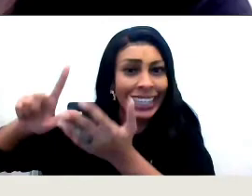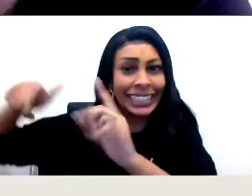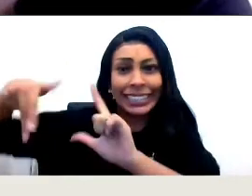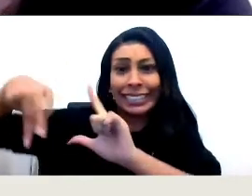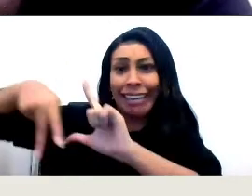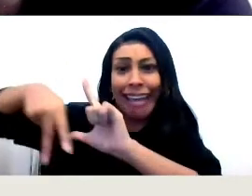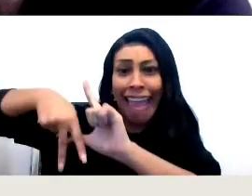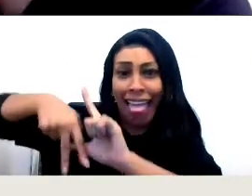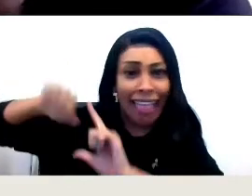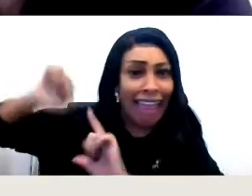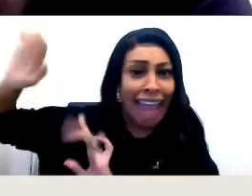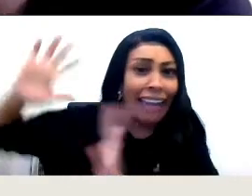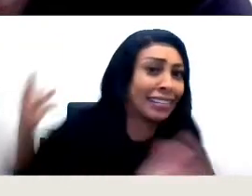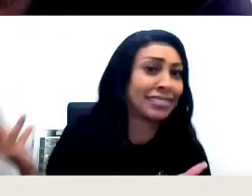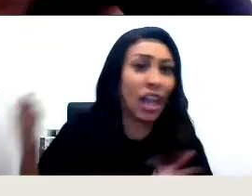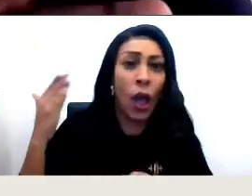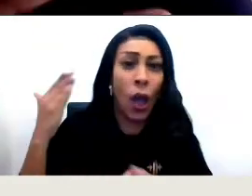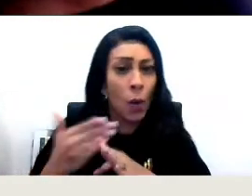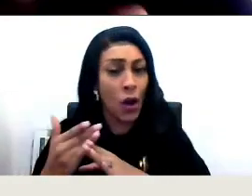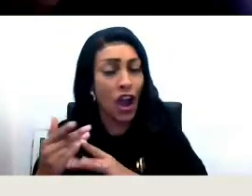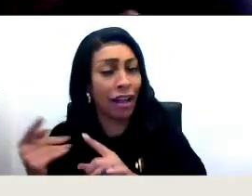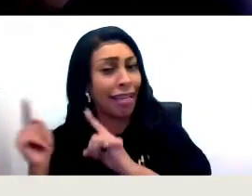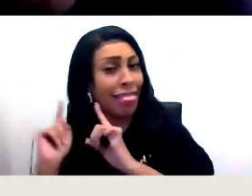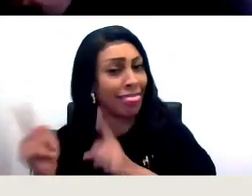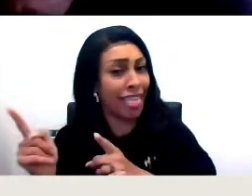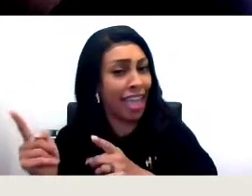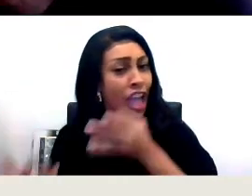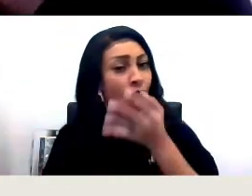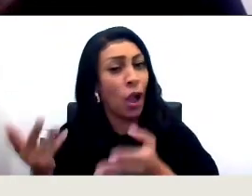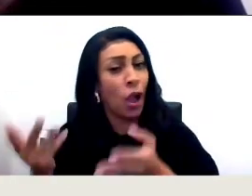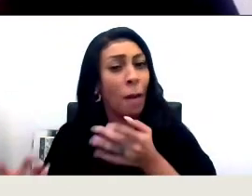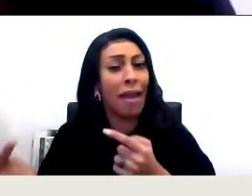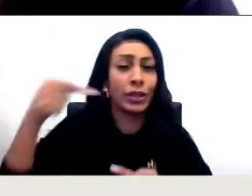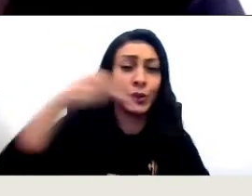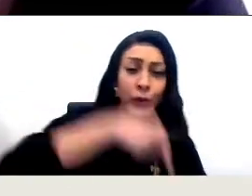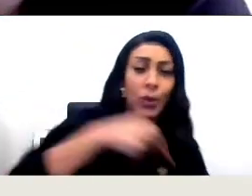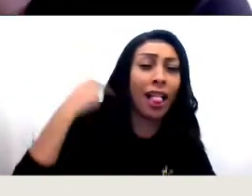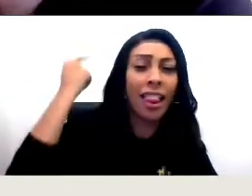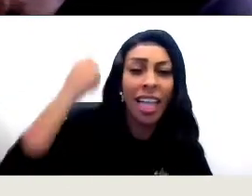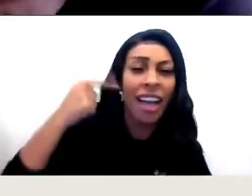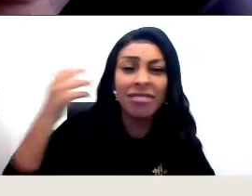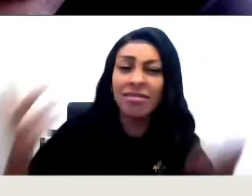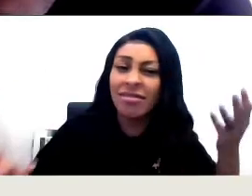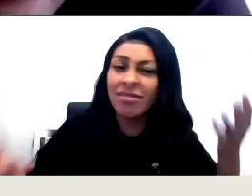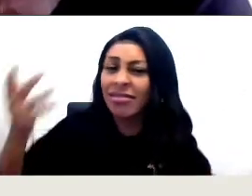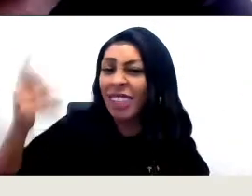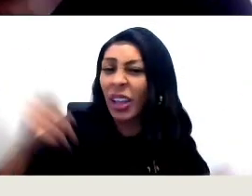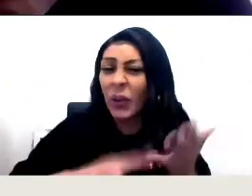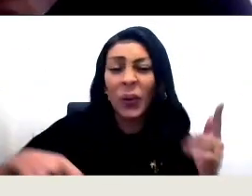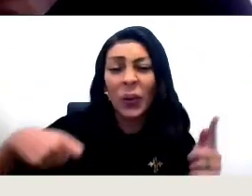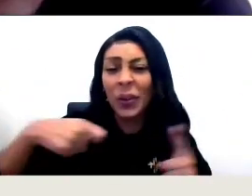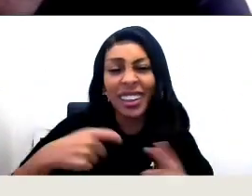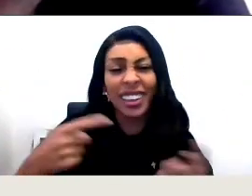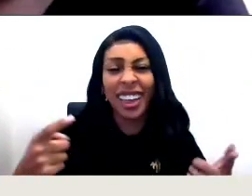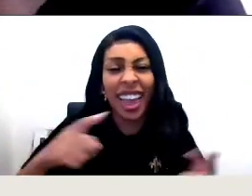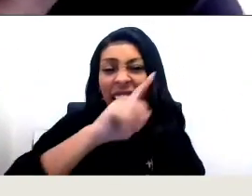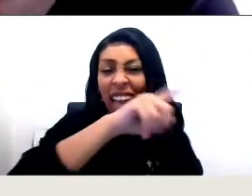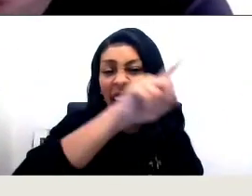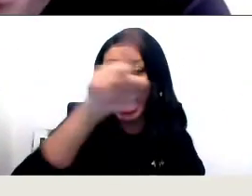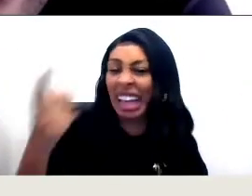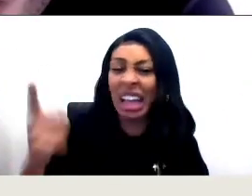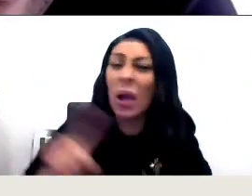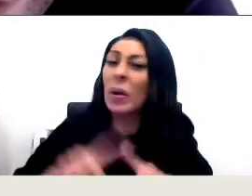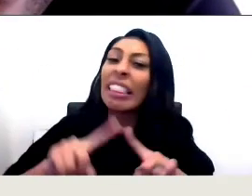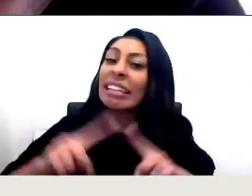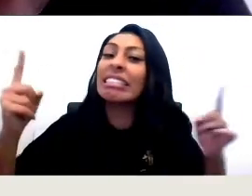I mean, working there compared to making films or being on stage productions in the UK or anywhere else, what